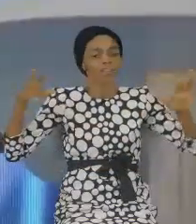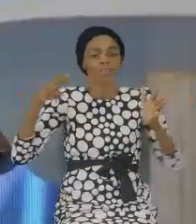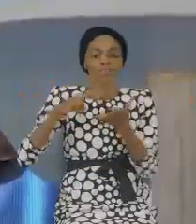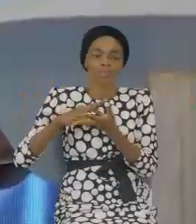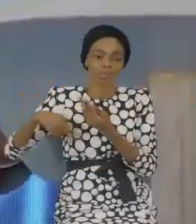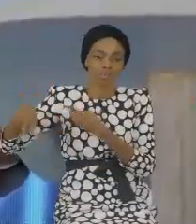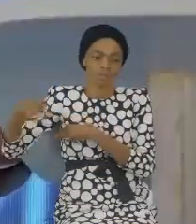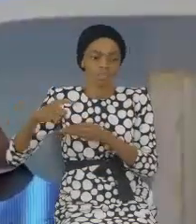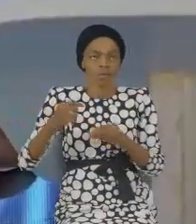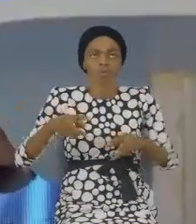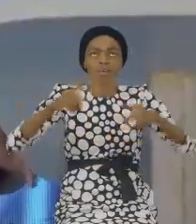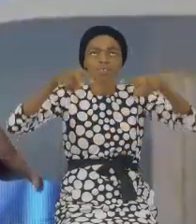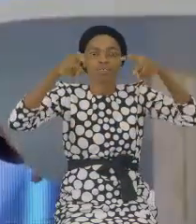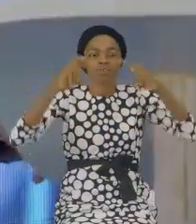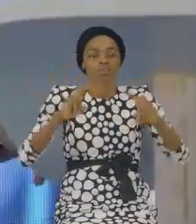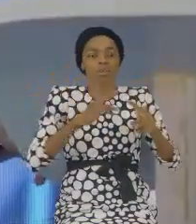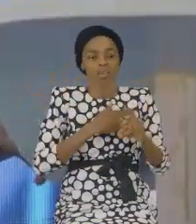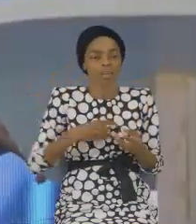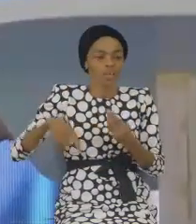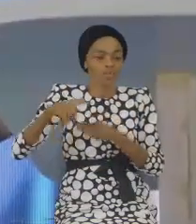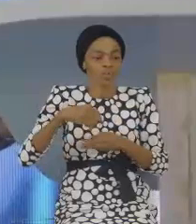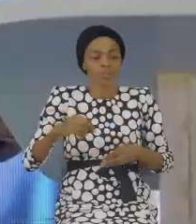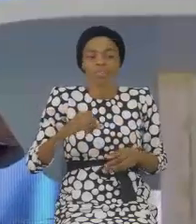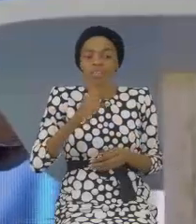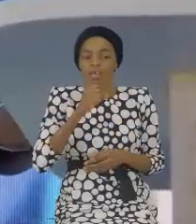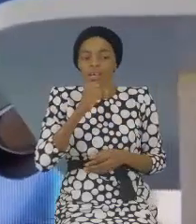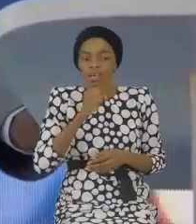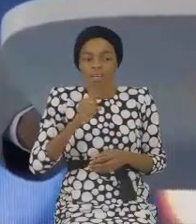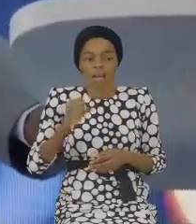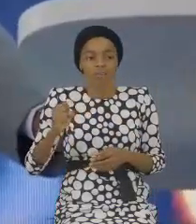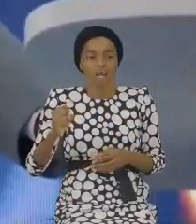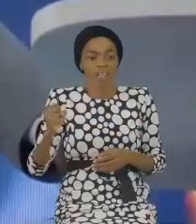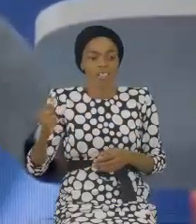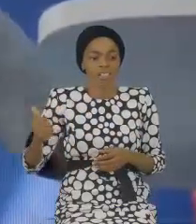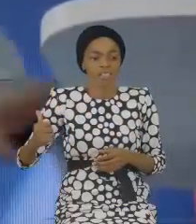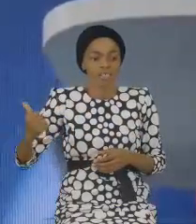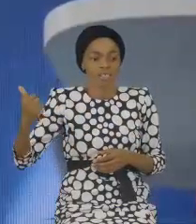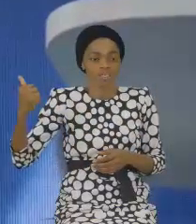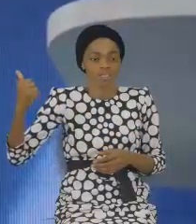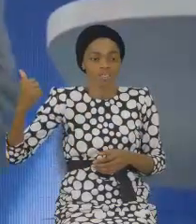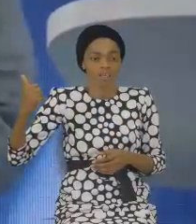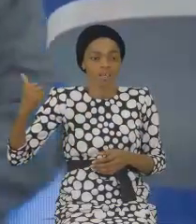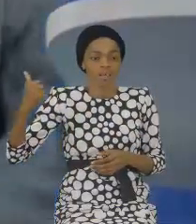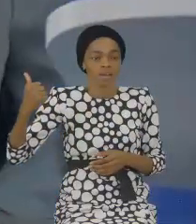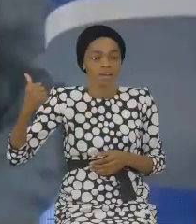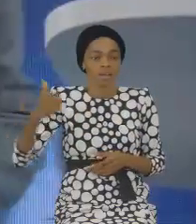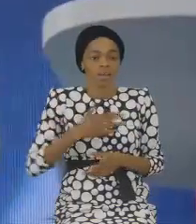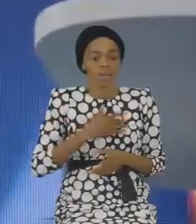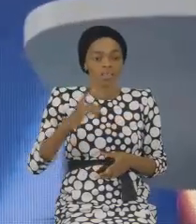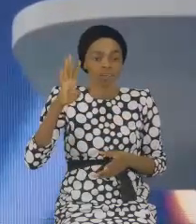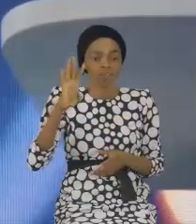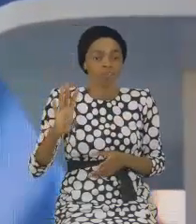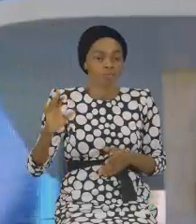round about the throne, and about the elders, and the four beasts, the living creatures, and fell before